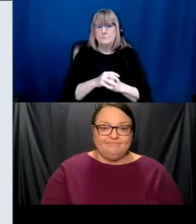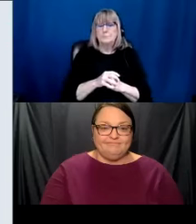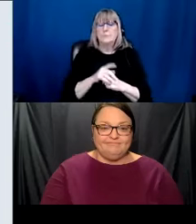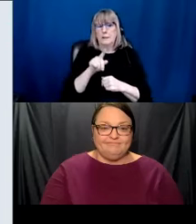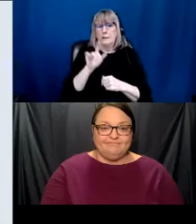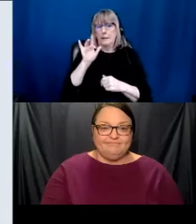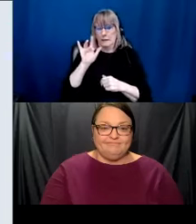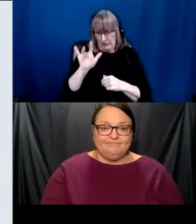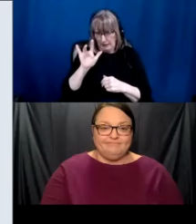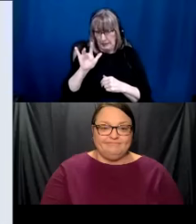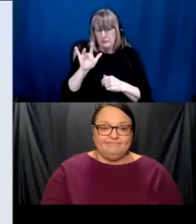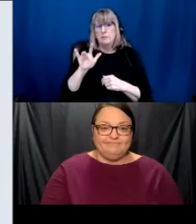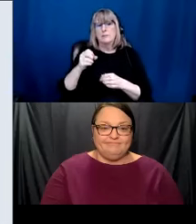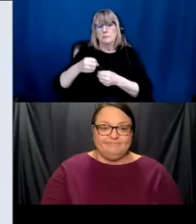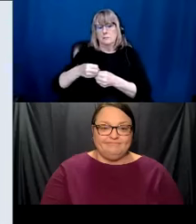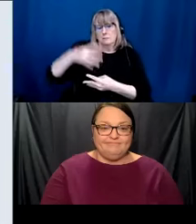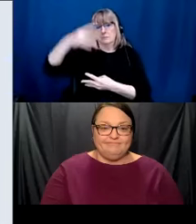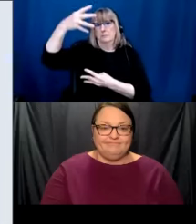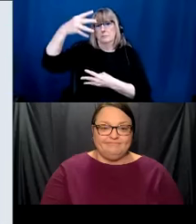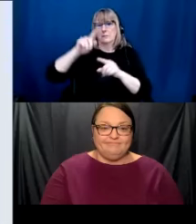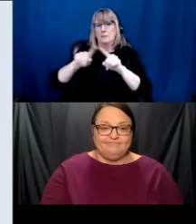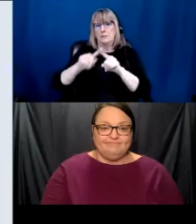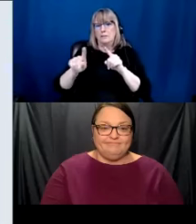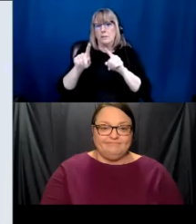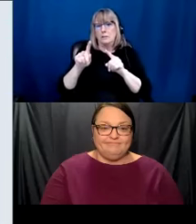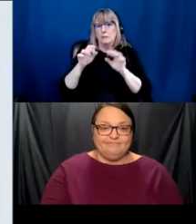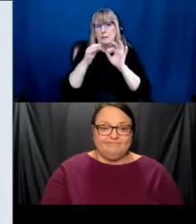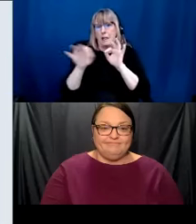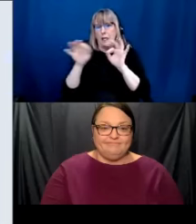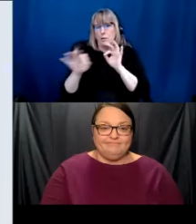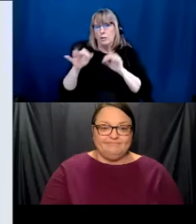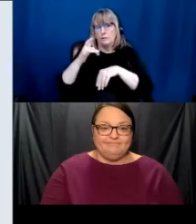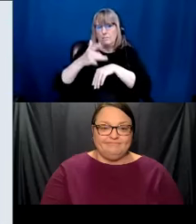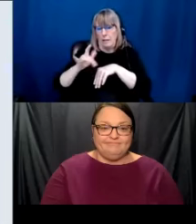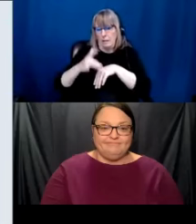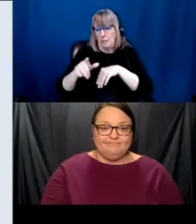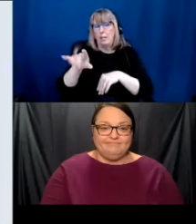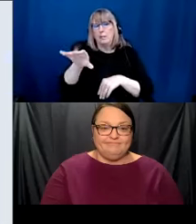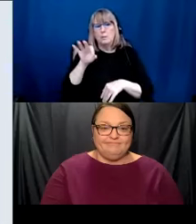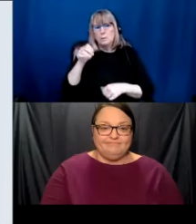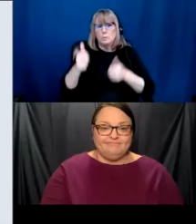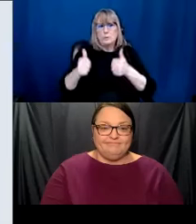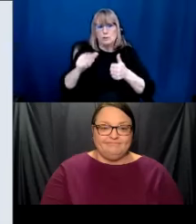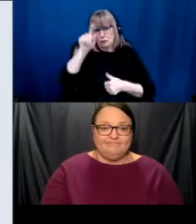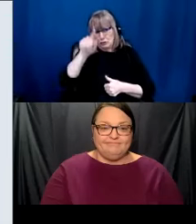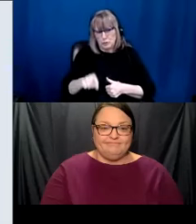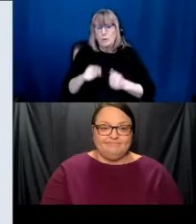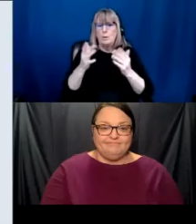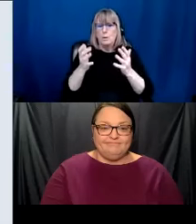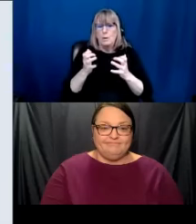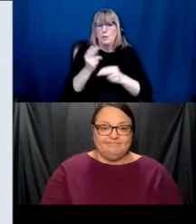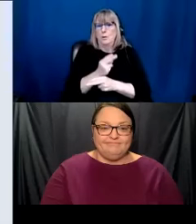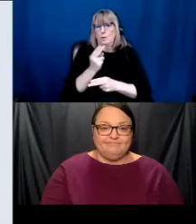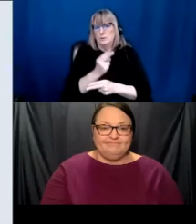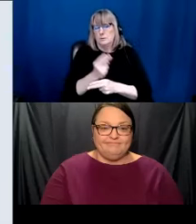click it, un círculo rojo. see the list of languages, A esto and you can hará choose una the lista de one idiomas. that you would like to